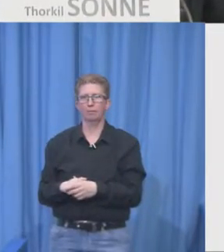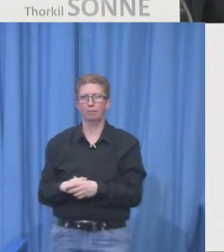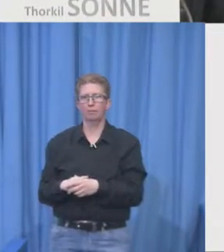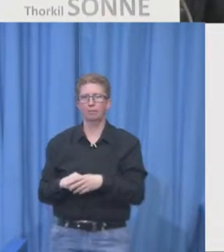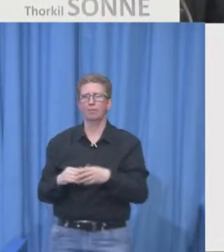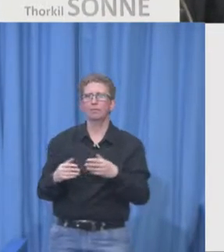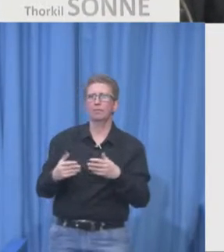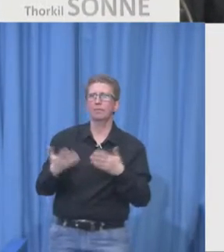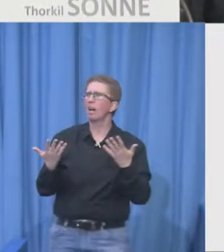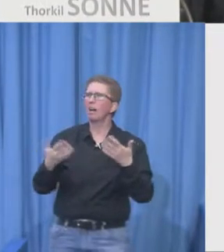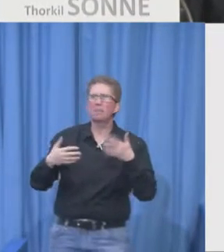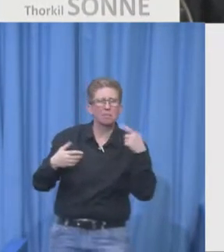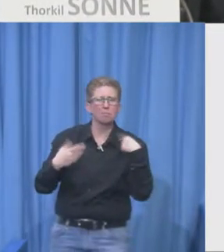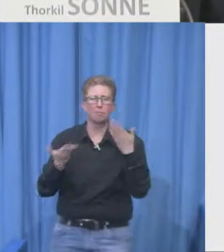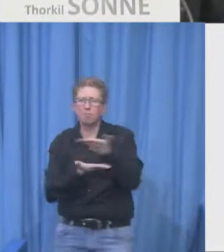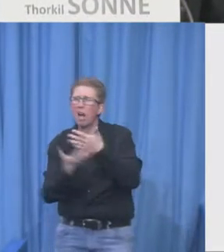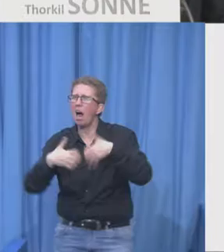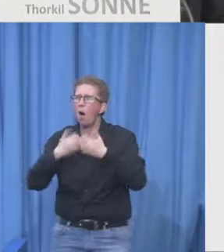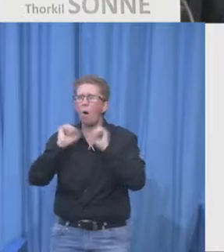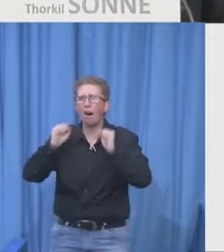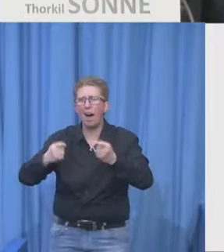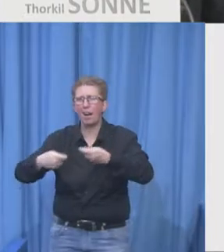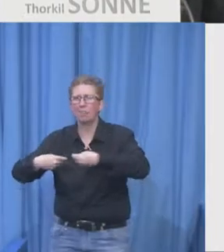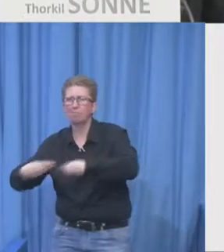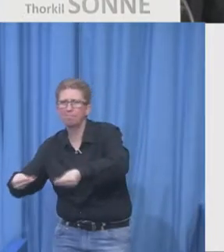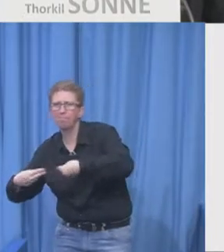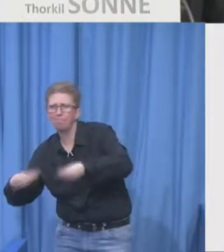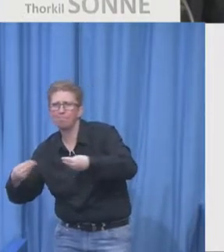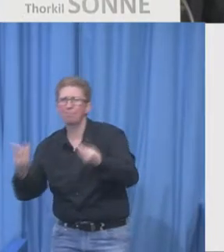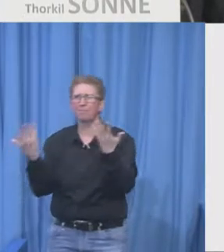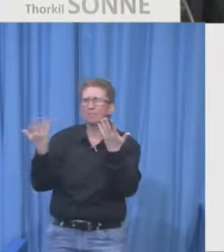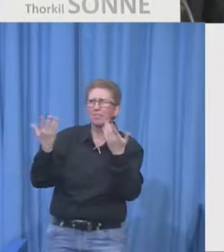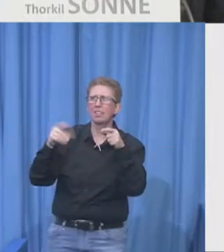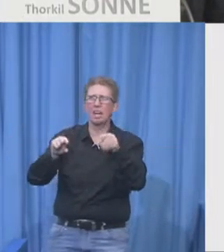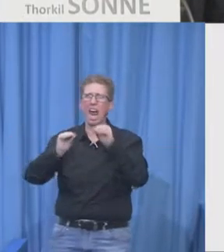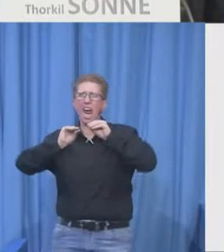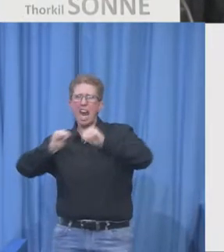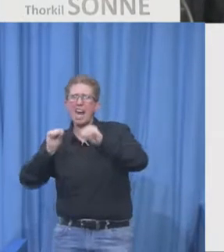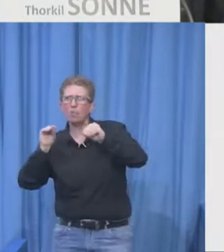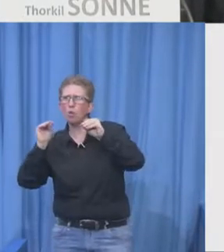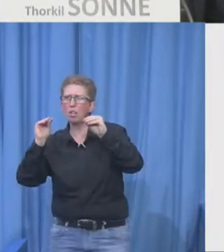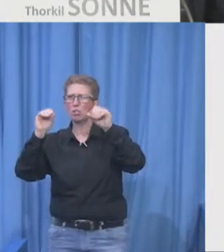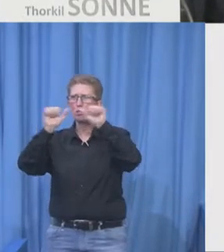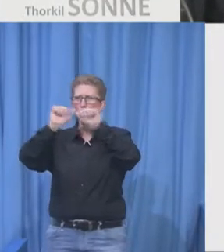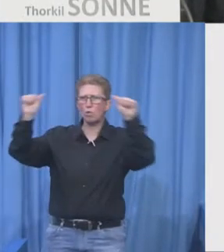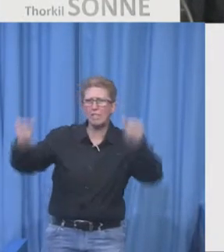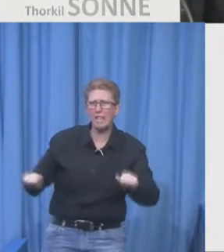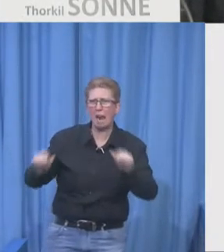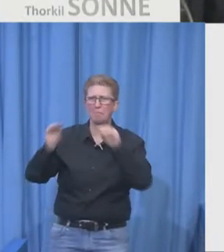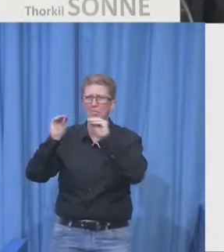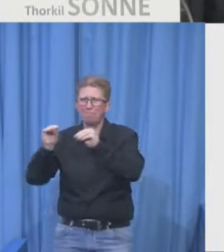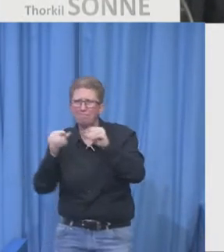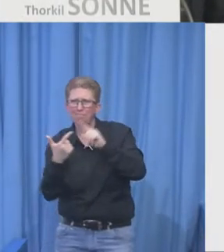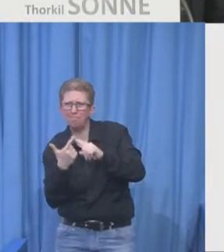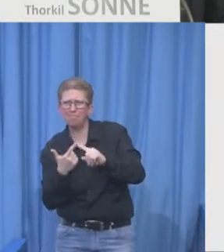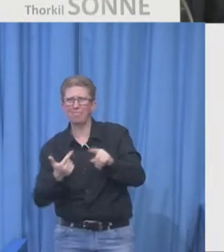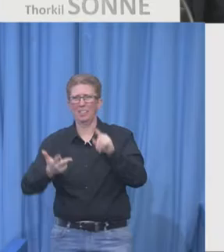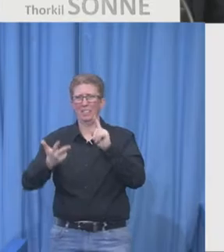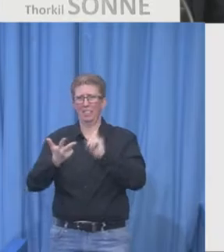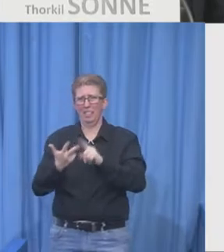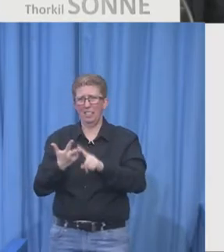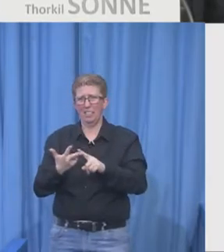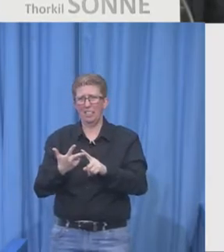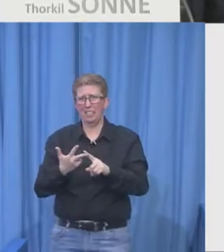the education system? Because we have to develop the talent pipeline better than it's being done